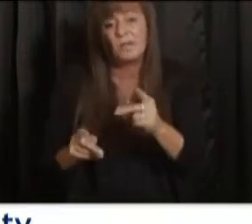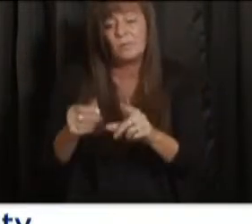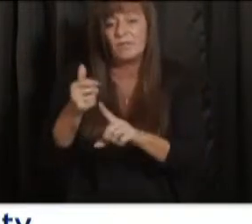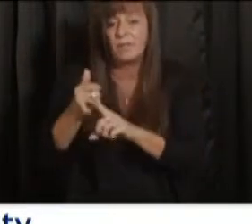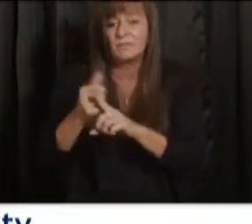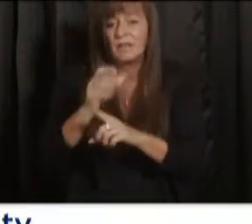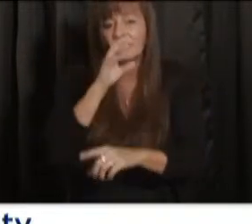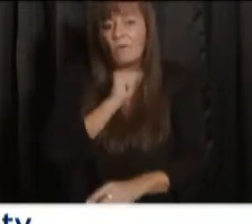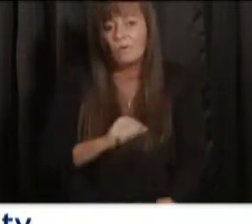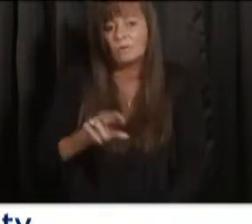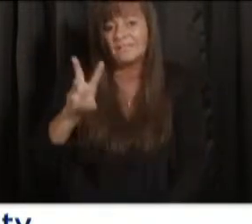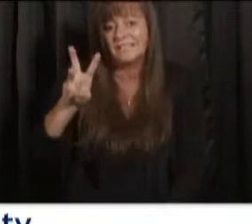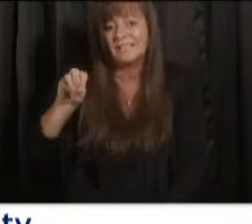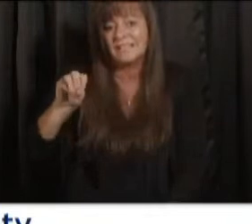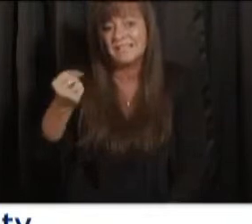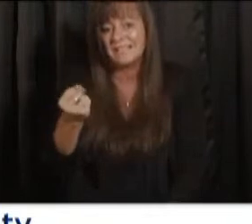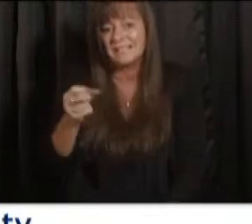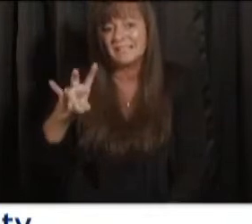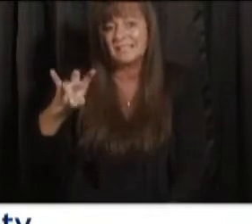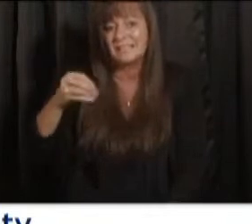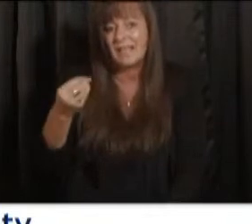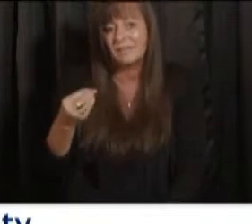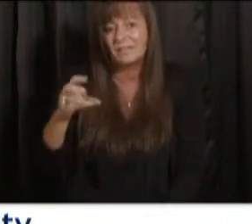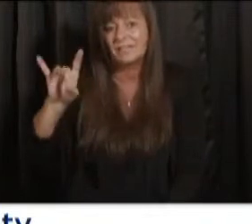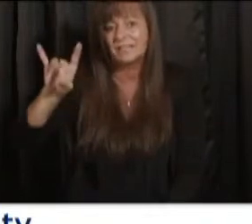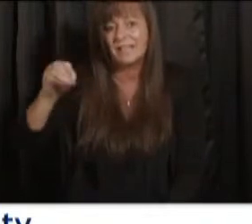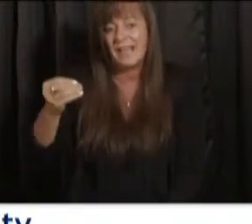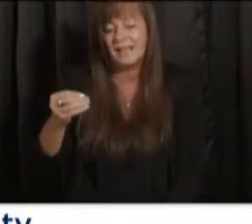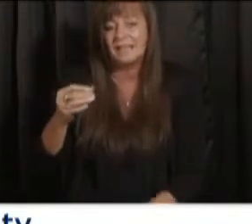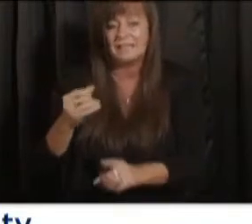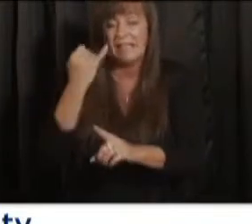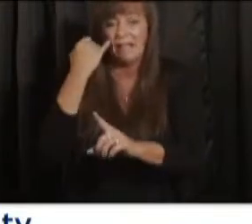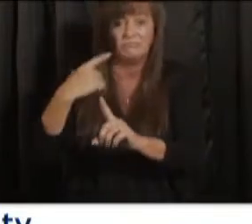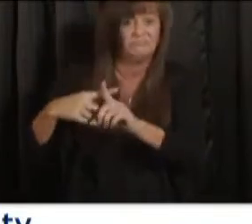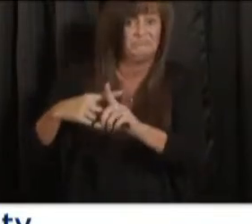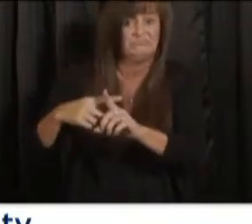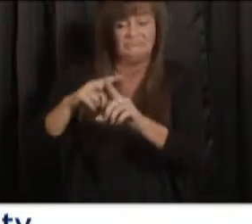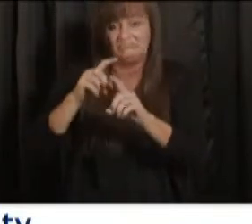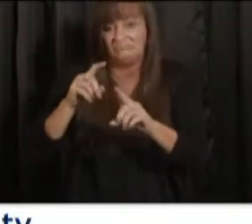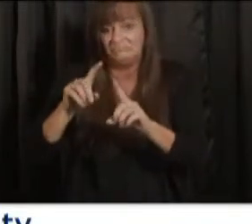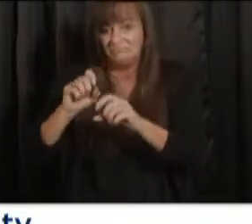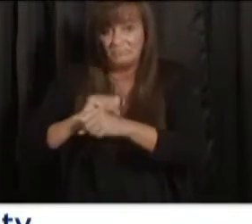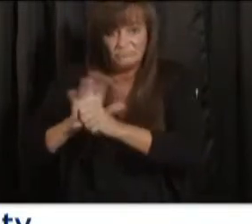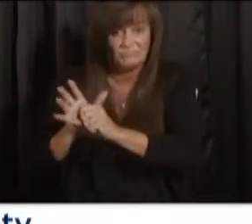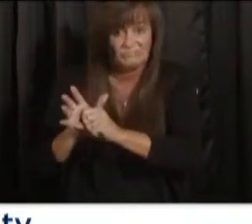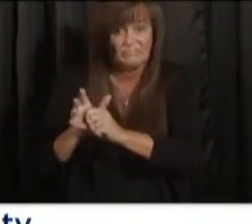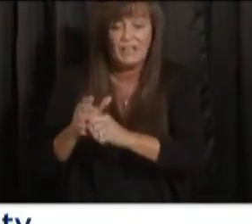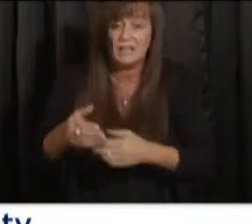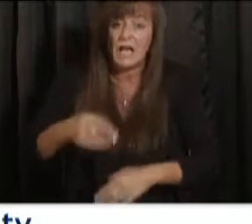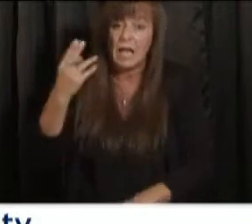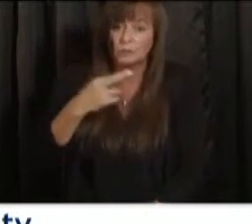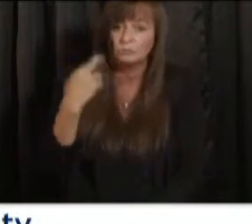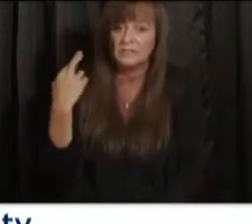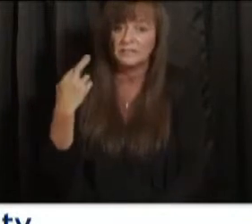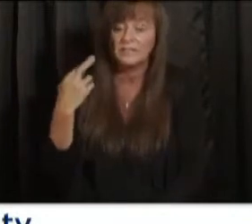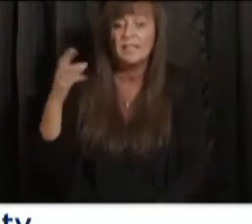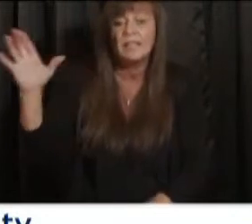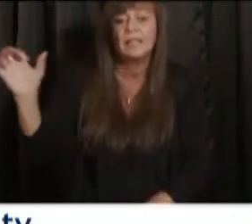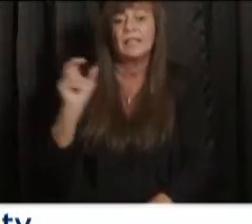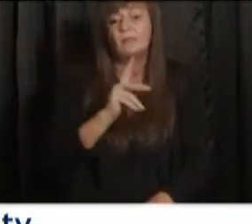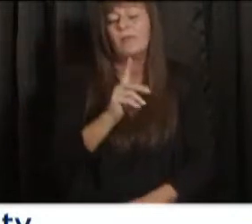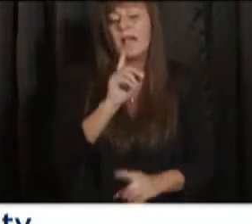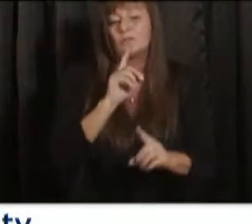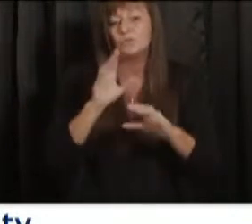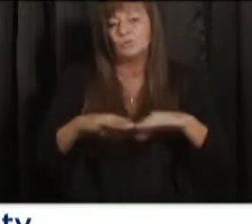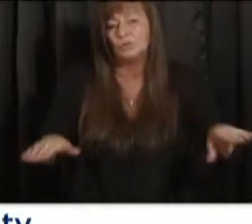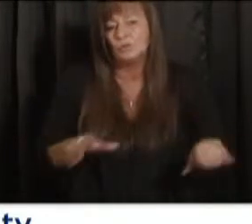and 80s who contract COVID and are at risk. So getting back to the 5 to